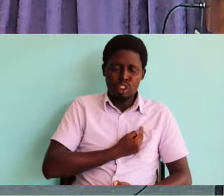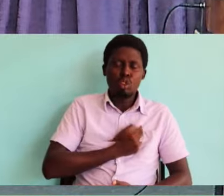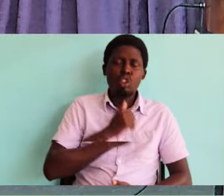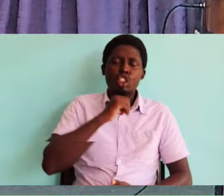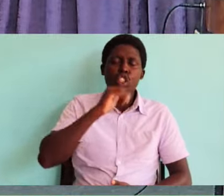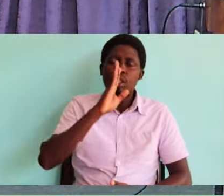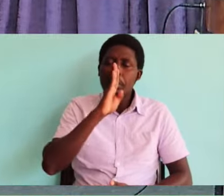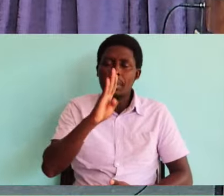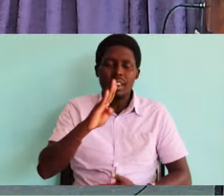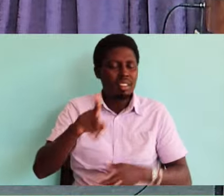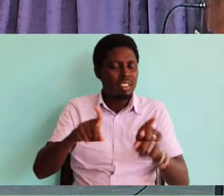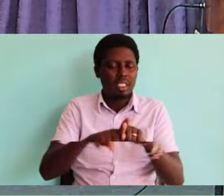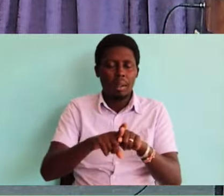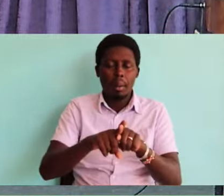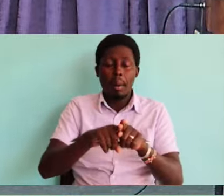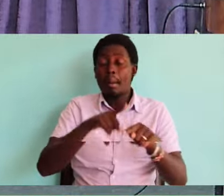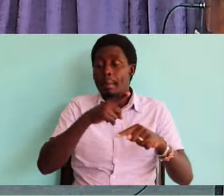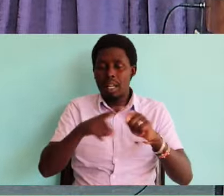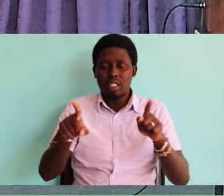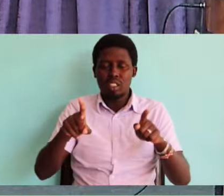same, but Lord,